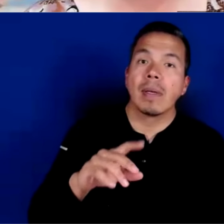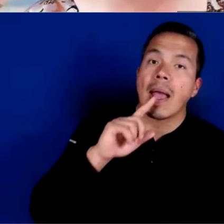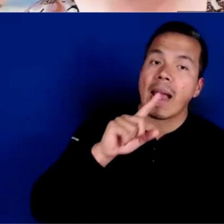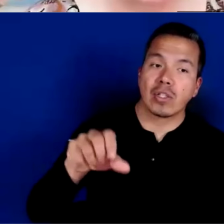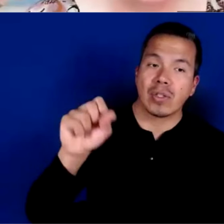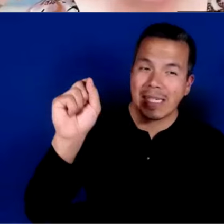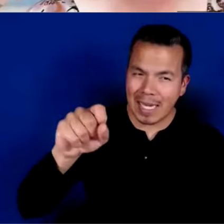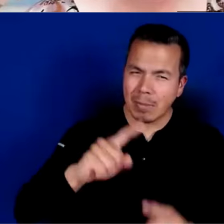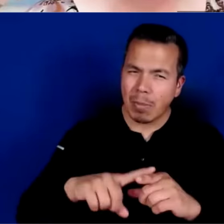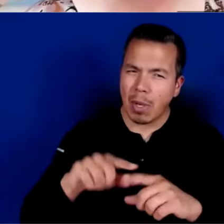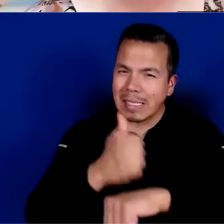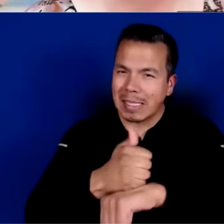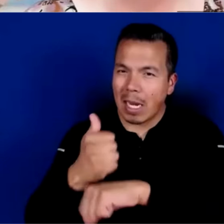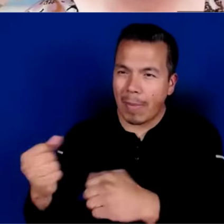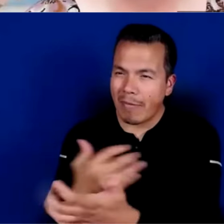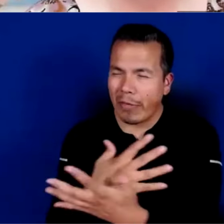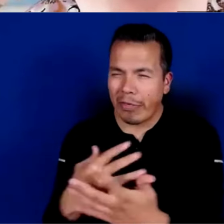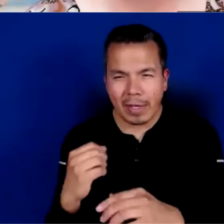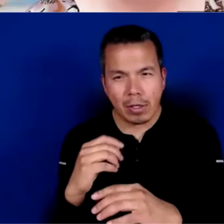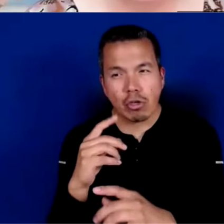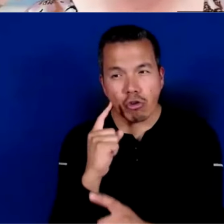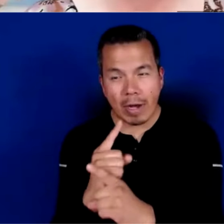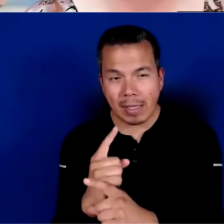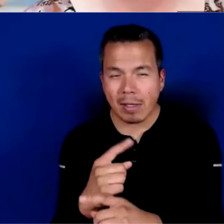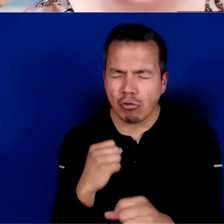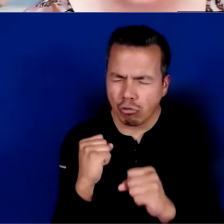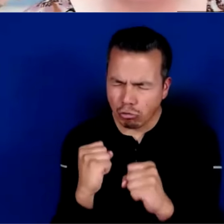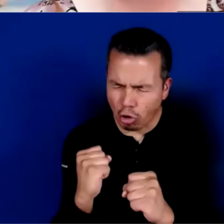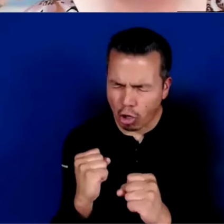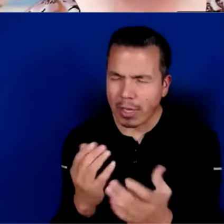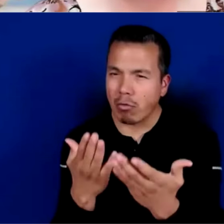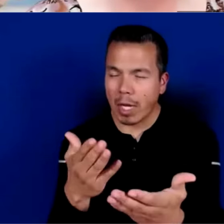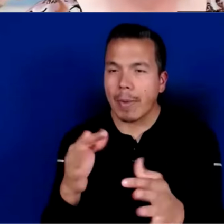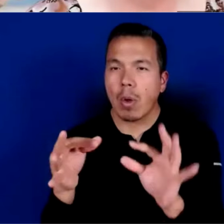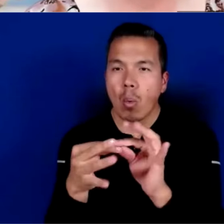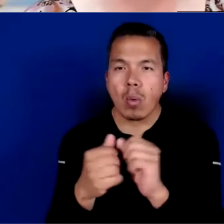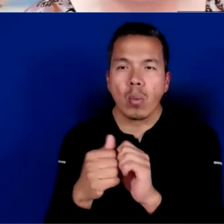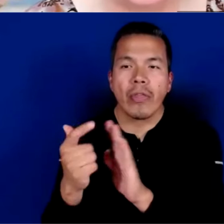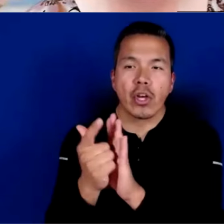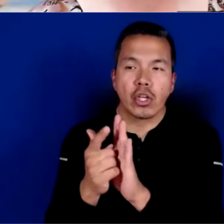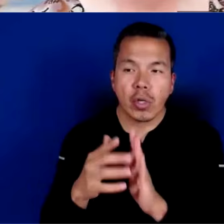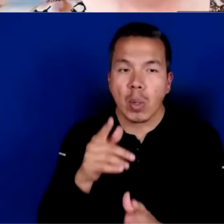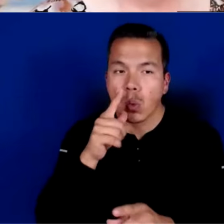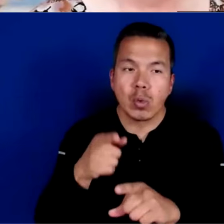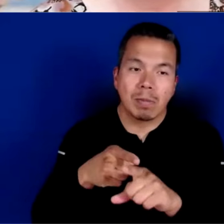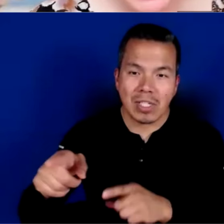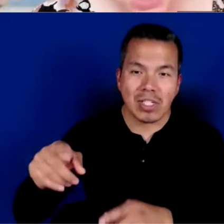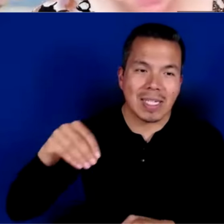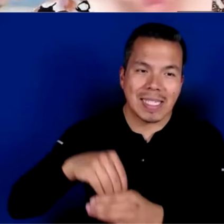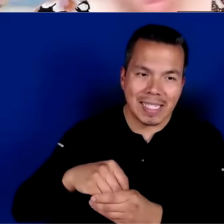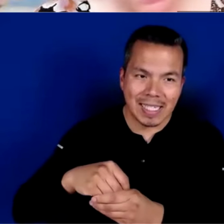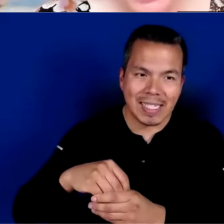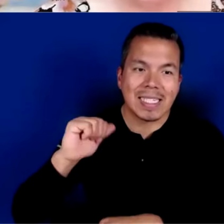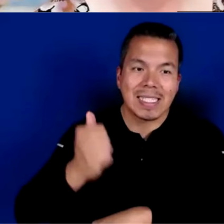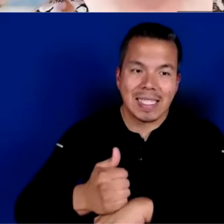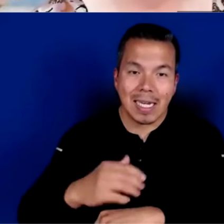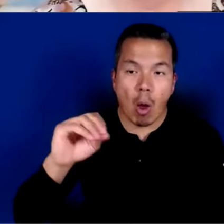everything up correctly, and I strongly recommend that you work with an attorney who specializes in setting